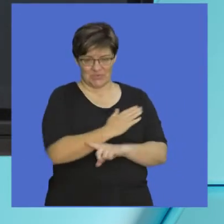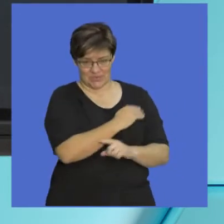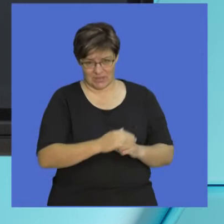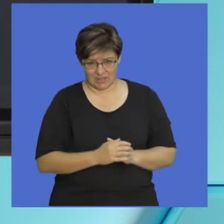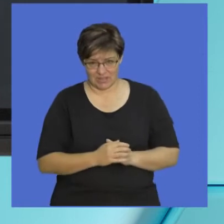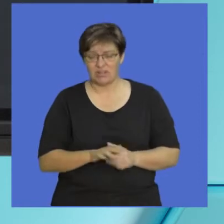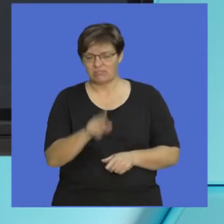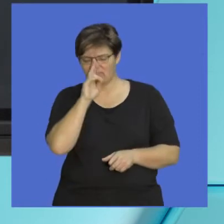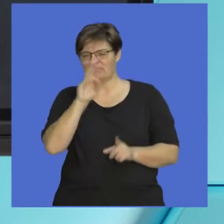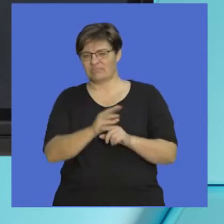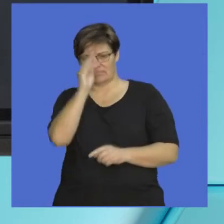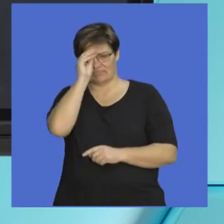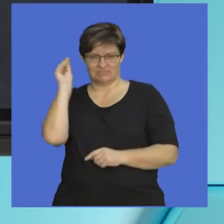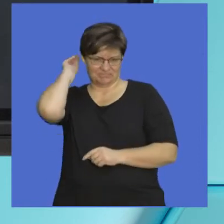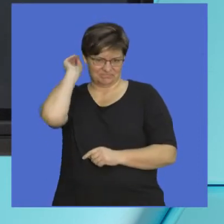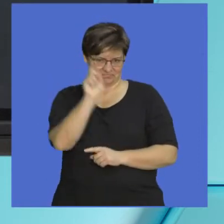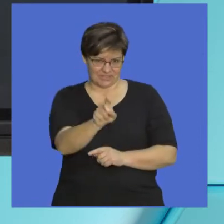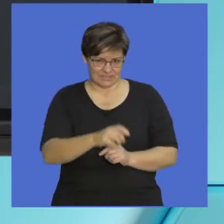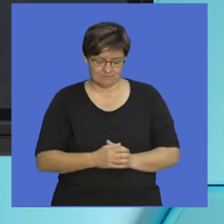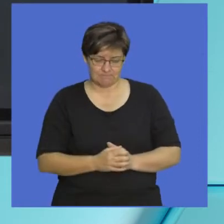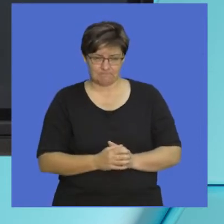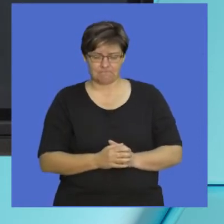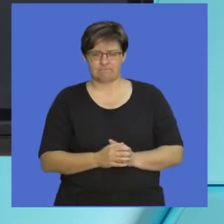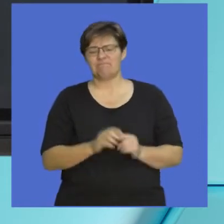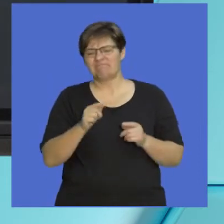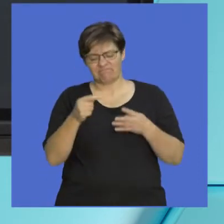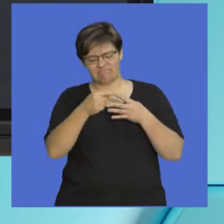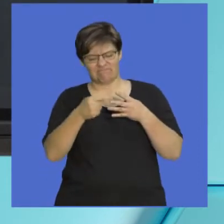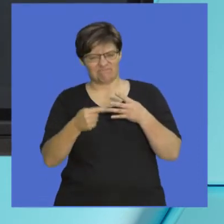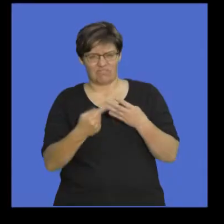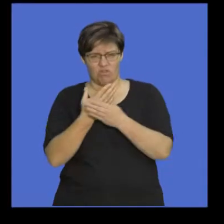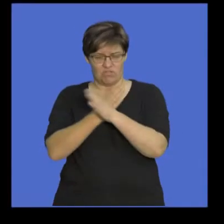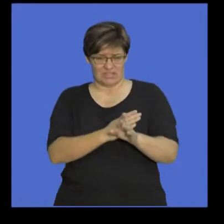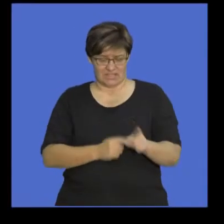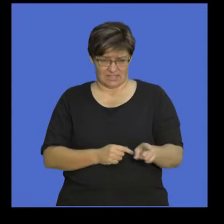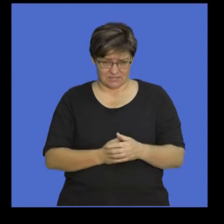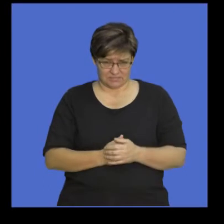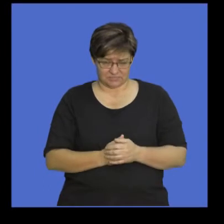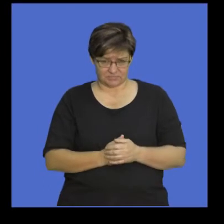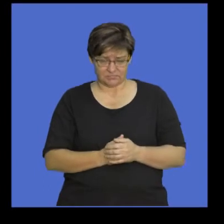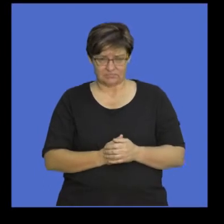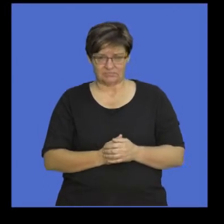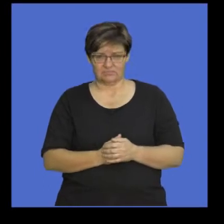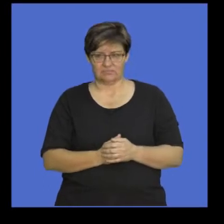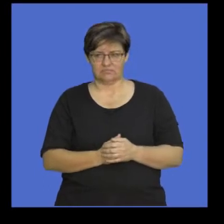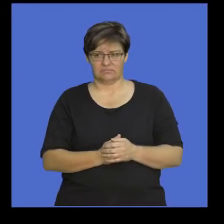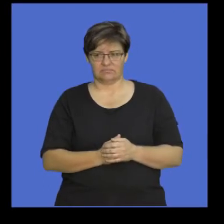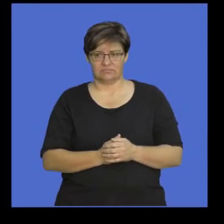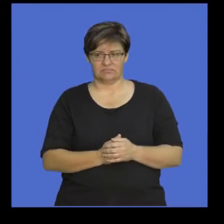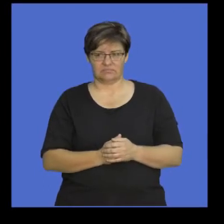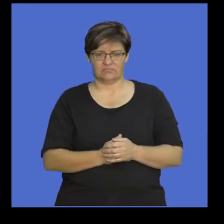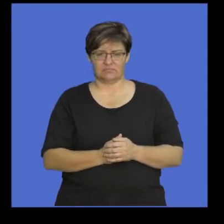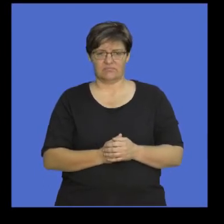we obviously need to think about, okay? So that's what, as far as resistance as per the definition in